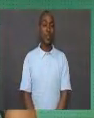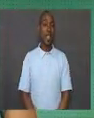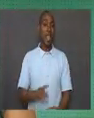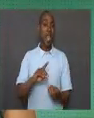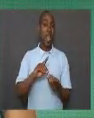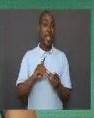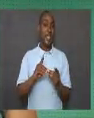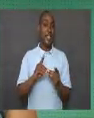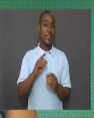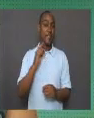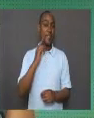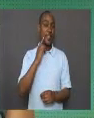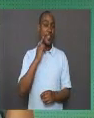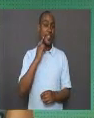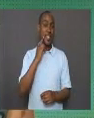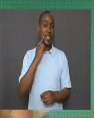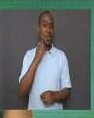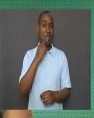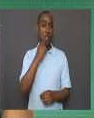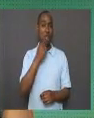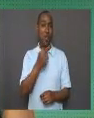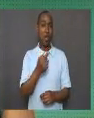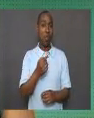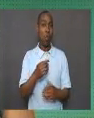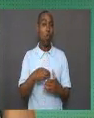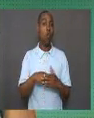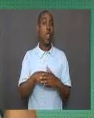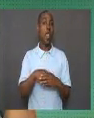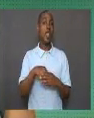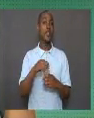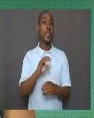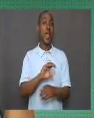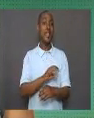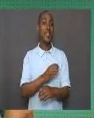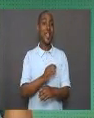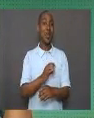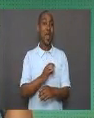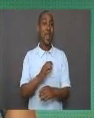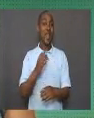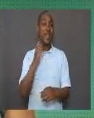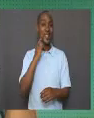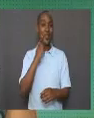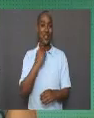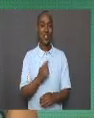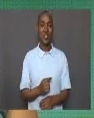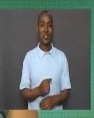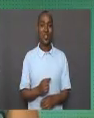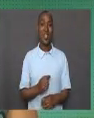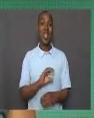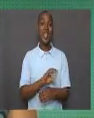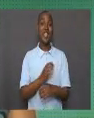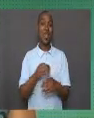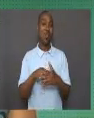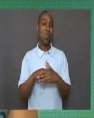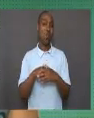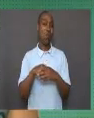Digestive enzymes are extracellular. They work outside of cells in